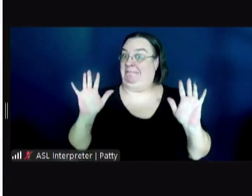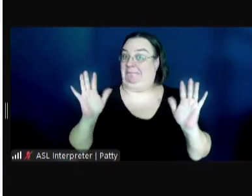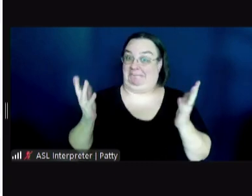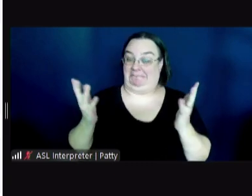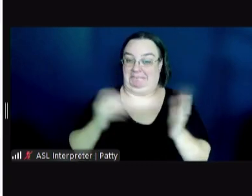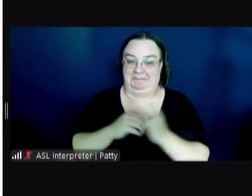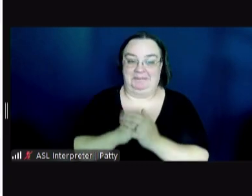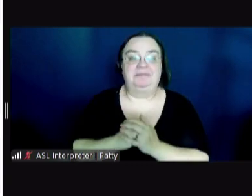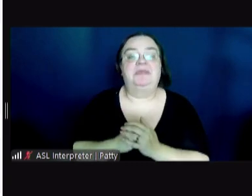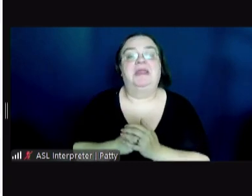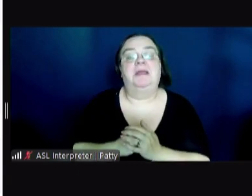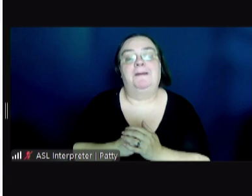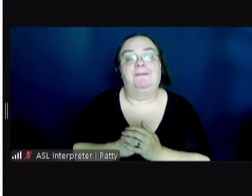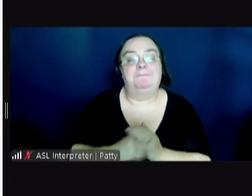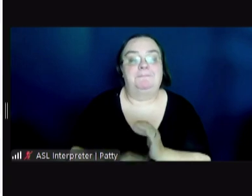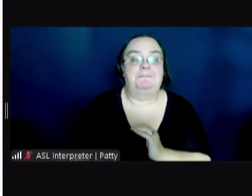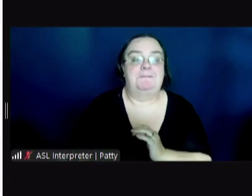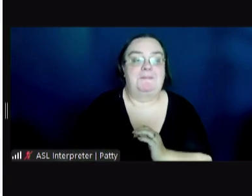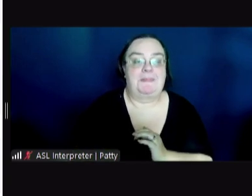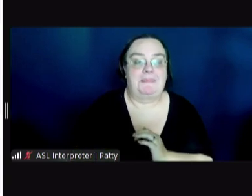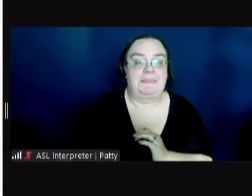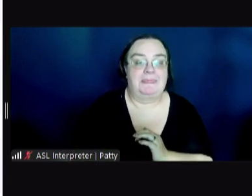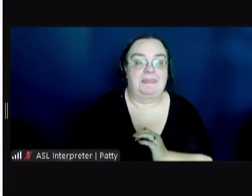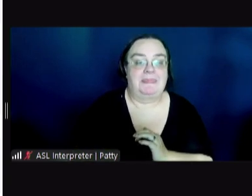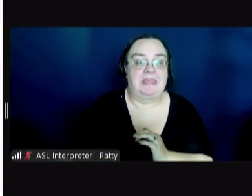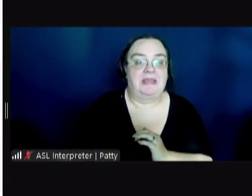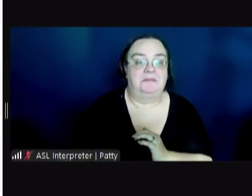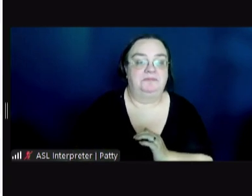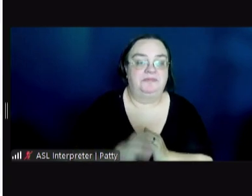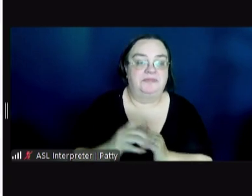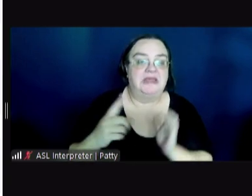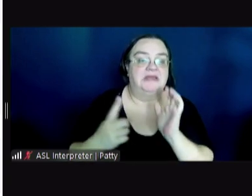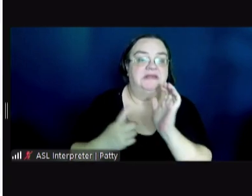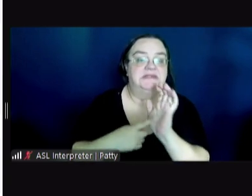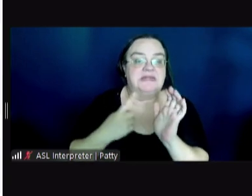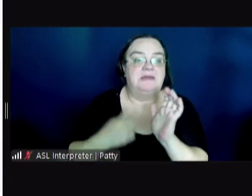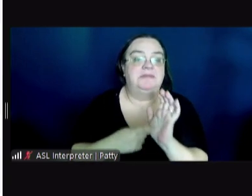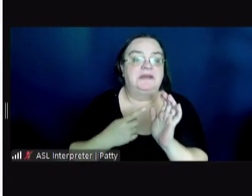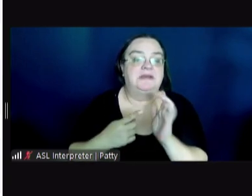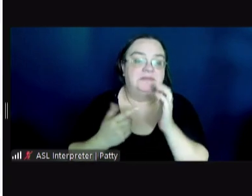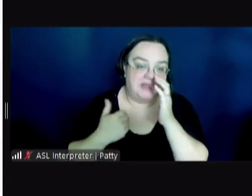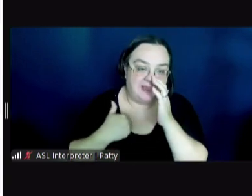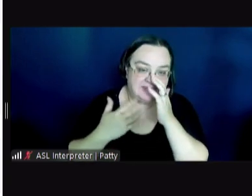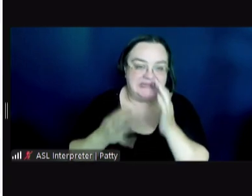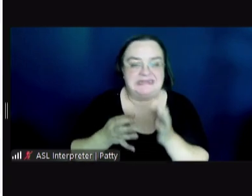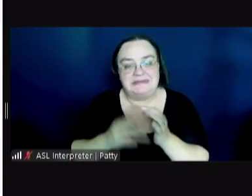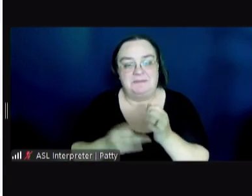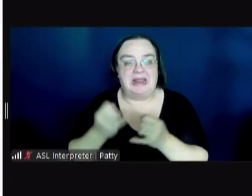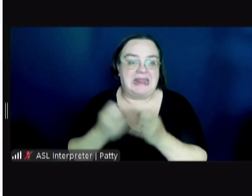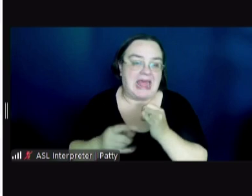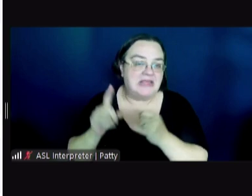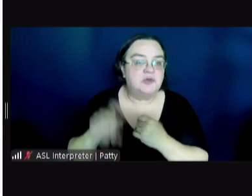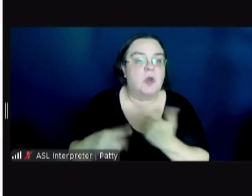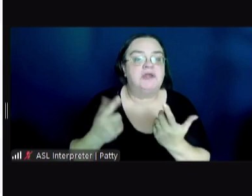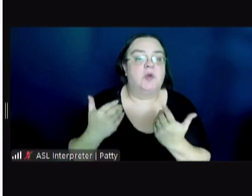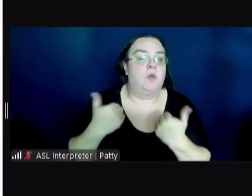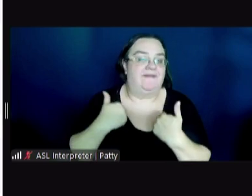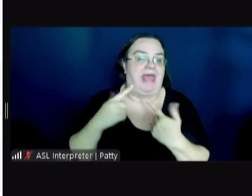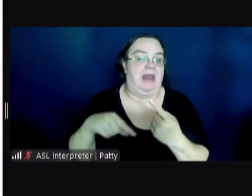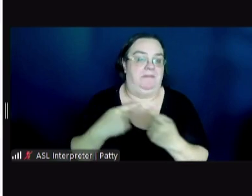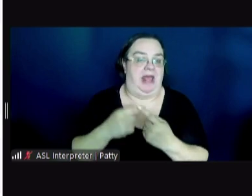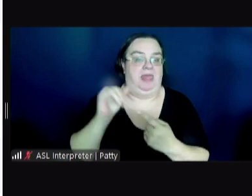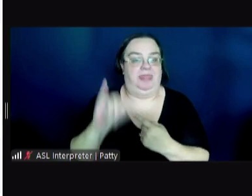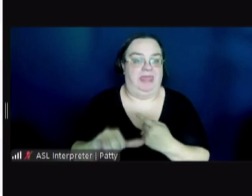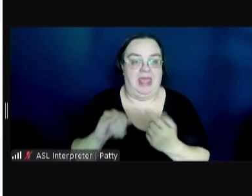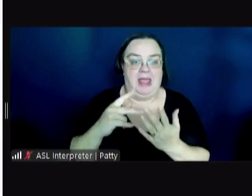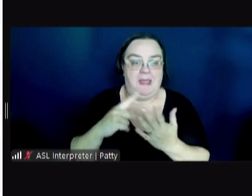again, so here's just some frequently asked questions that we've gotten about the solar carport project. Again, we expect to